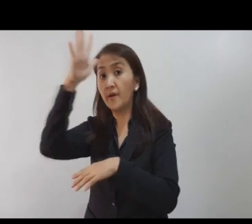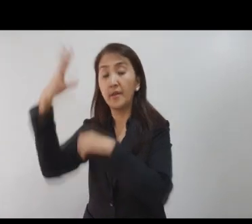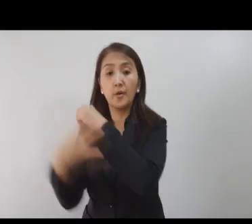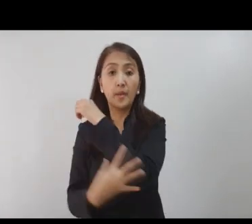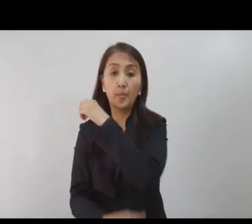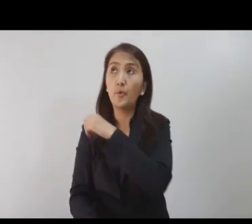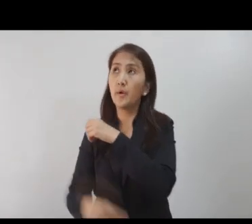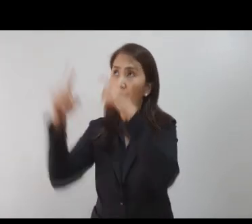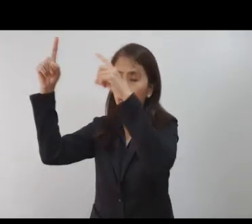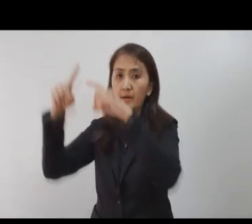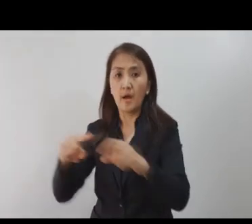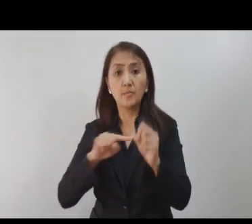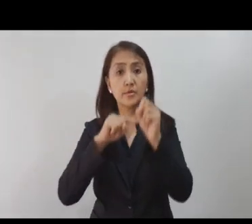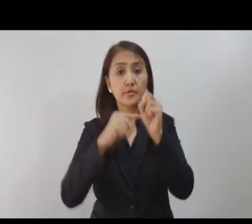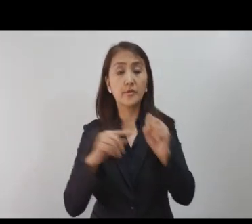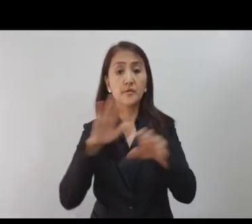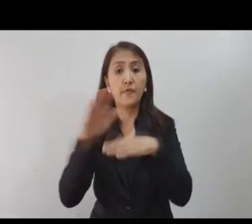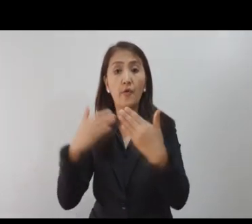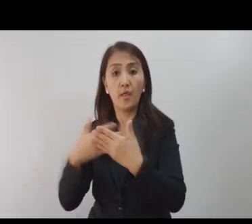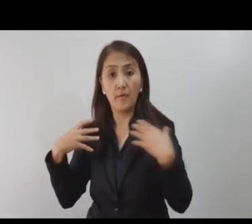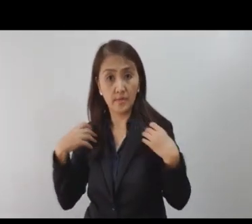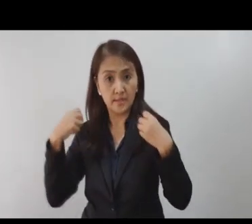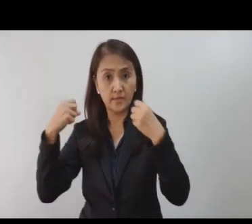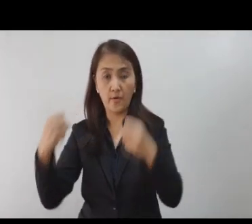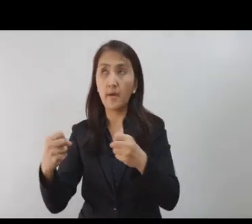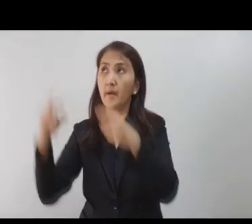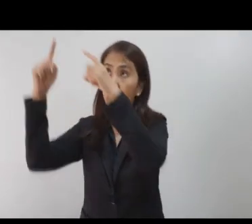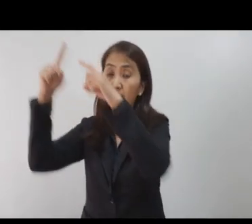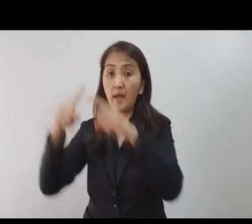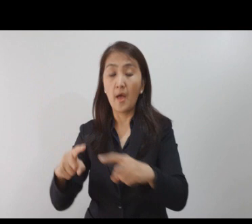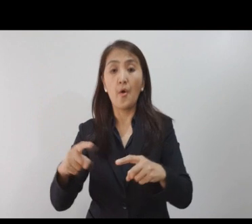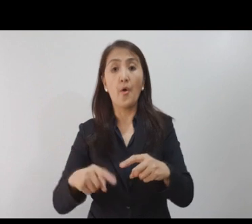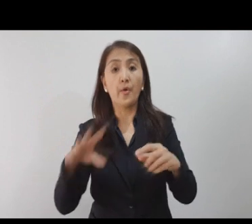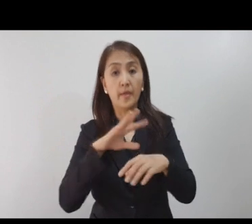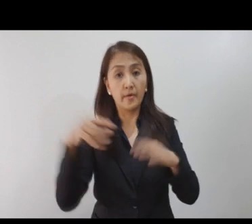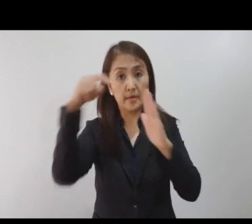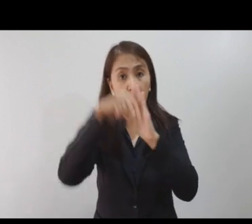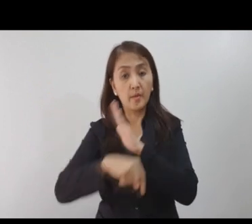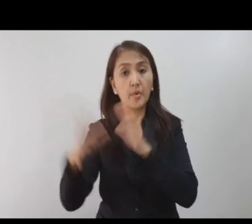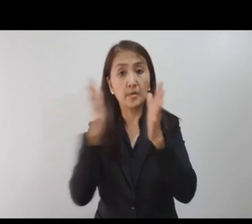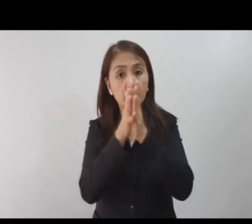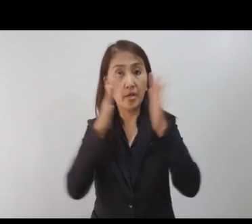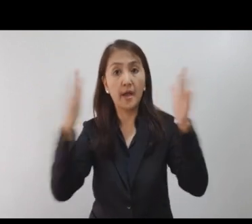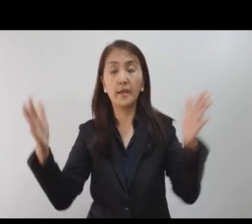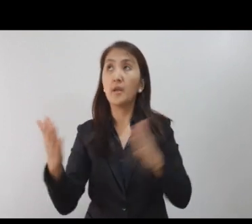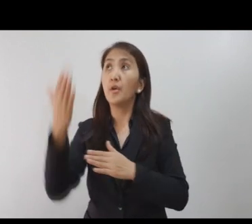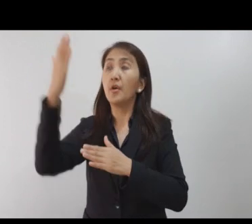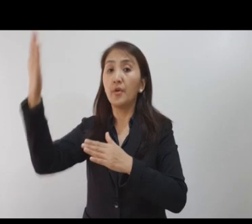Come, Father of the poor. Come, source of all our store. Come, within our bosoms